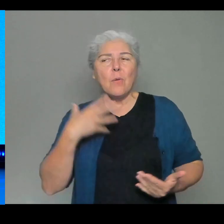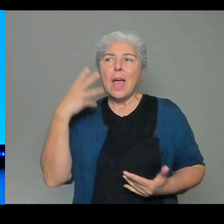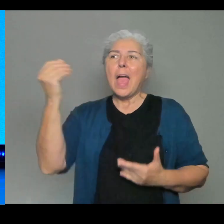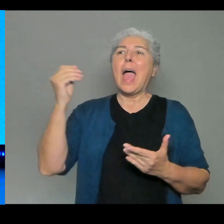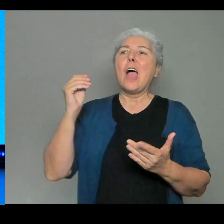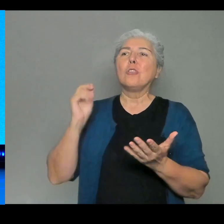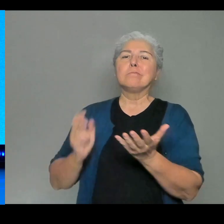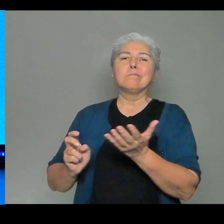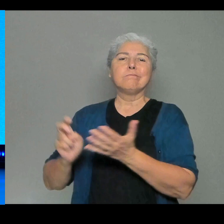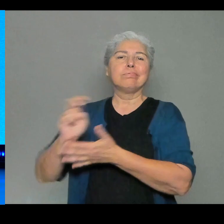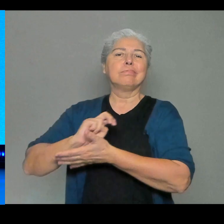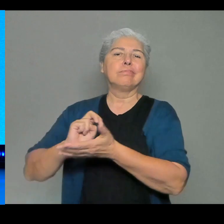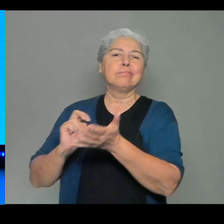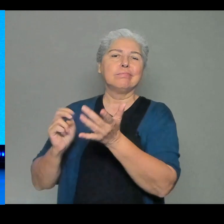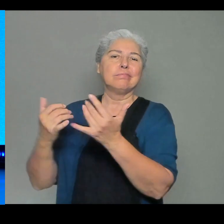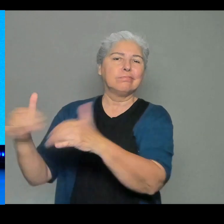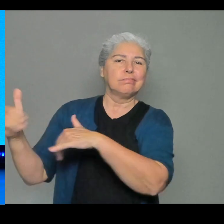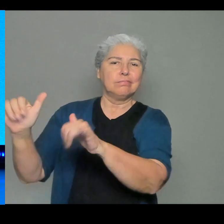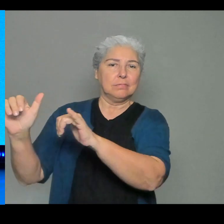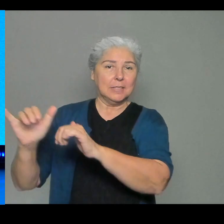and hang out with the honeys.